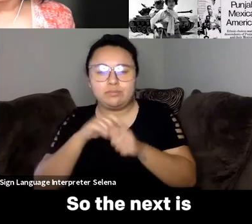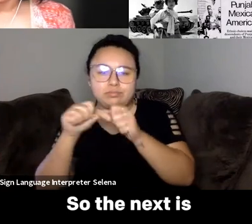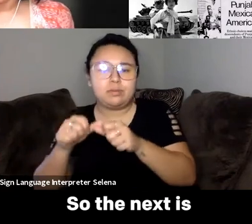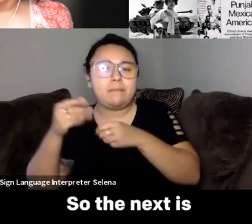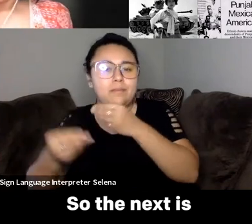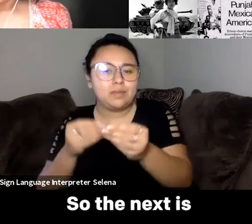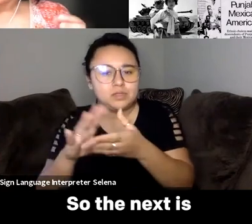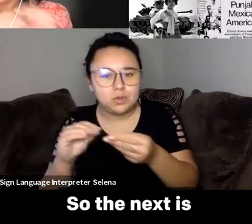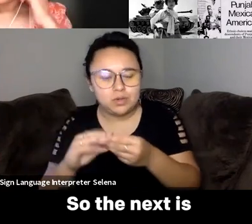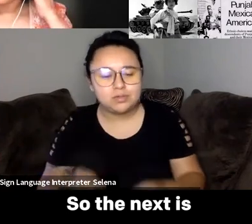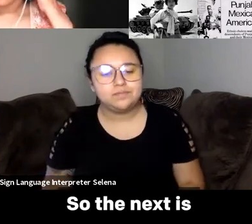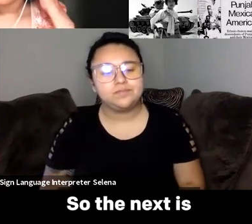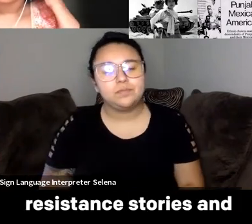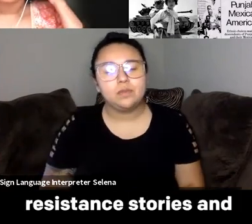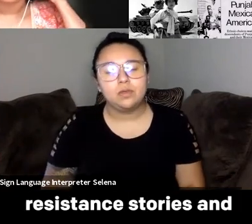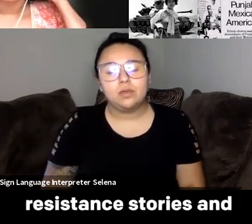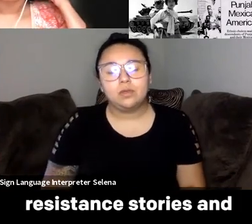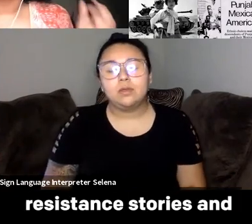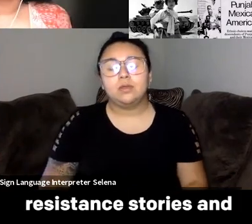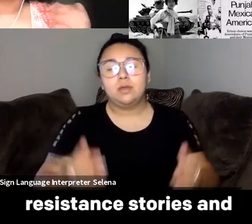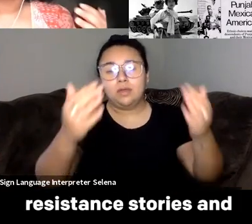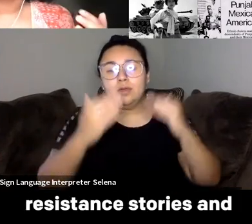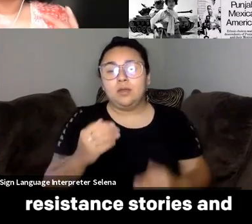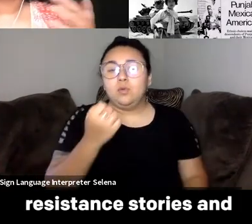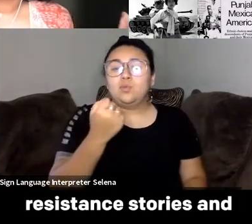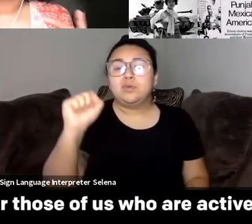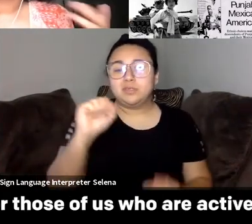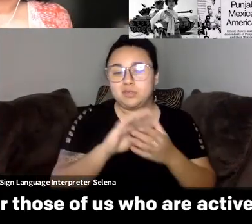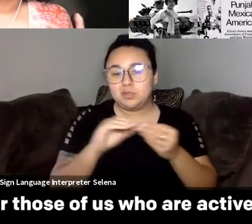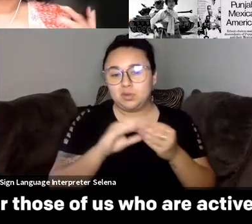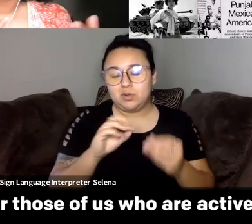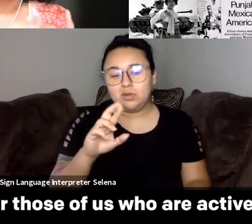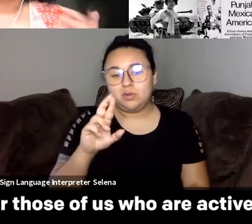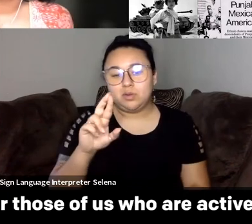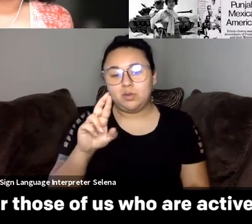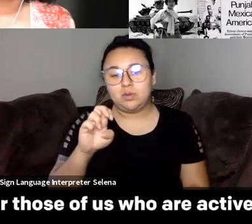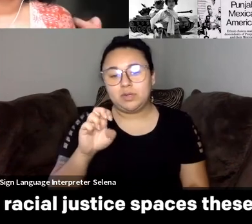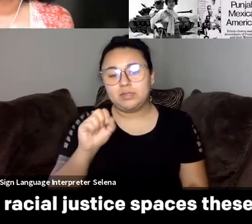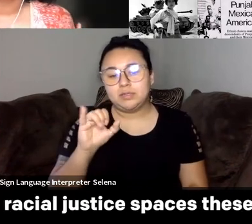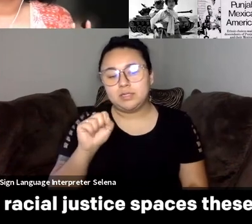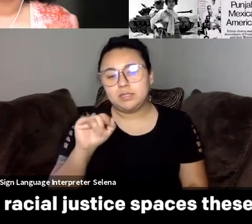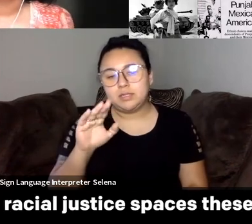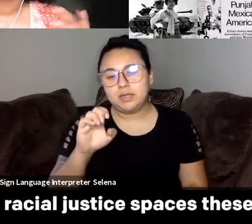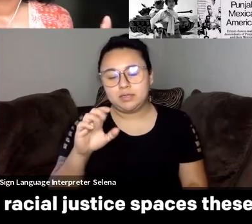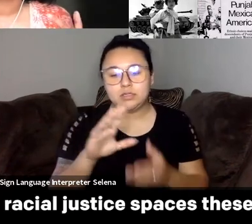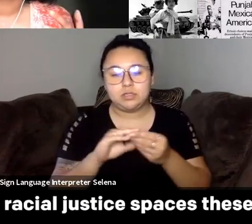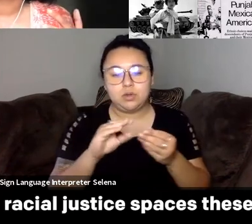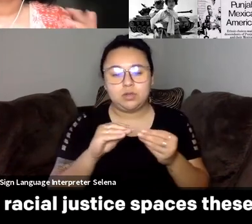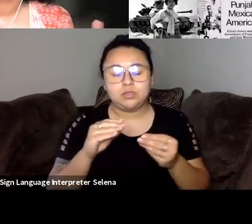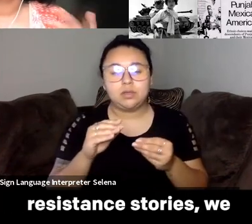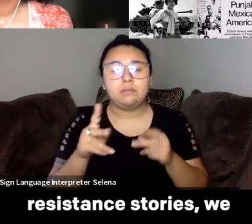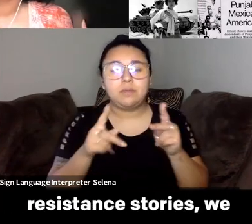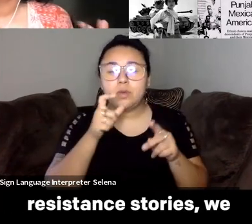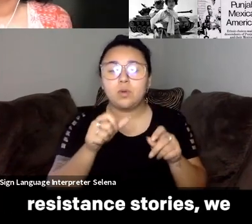So the next is resistance stories. And if, for those of us who are active in racial justice spaces,